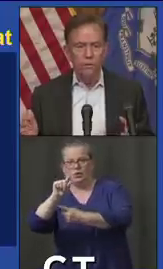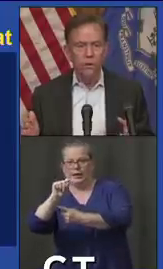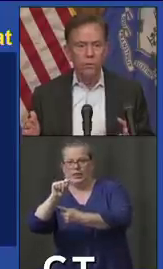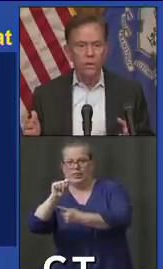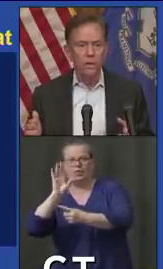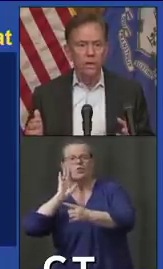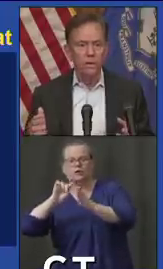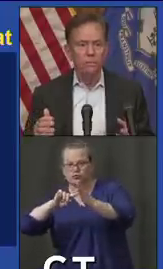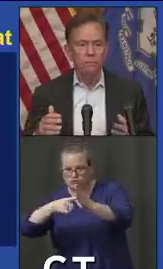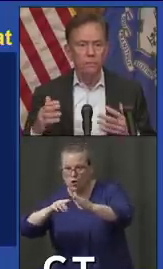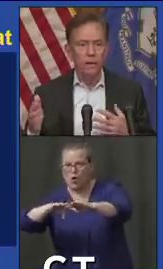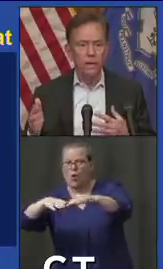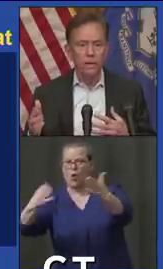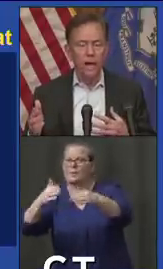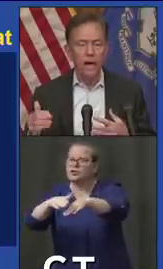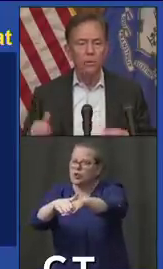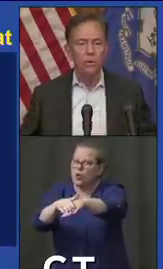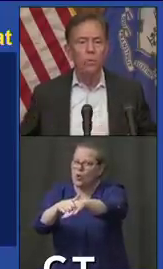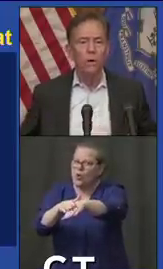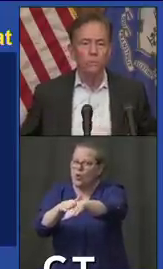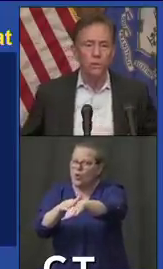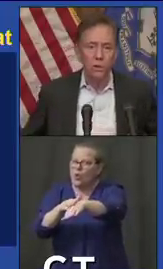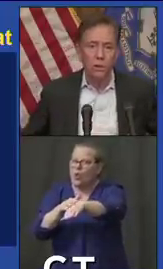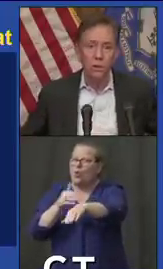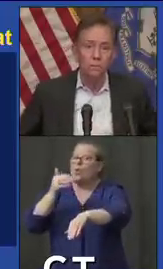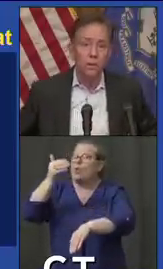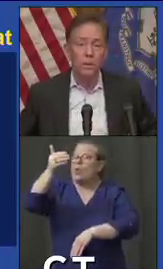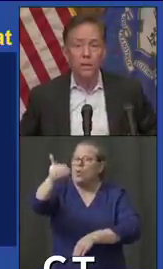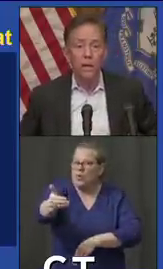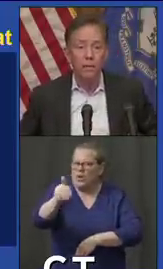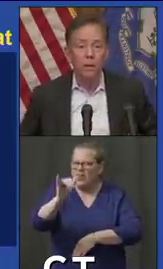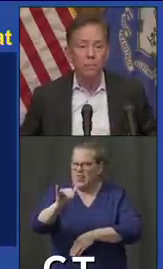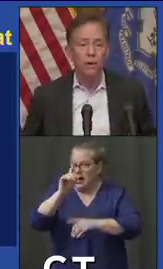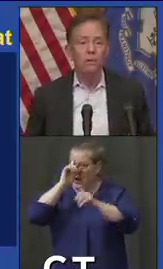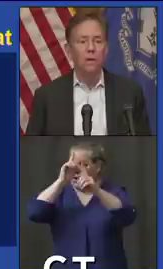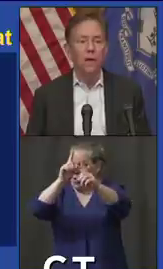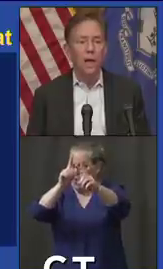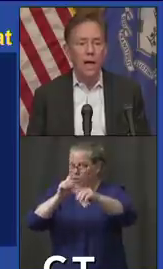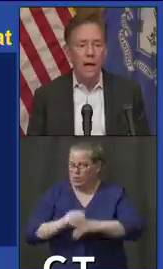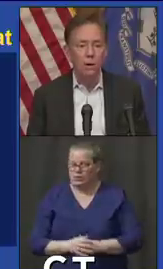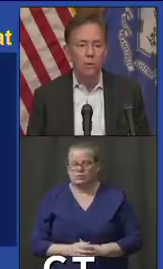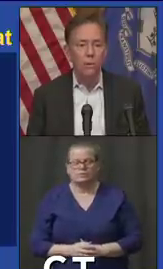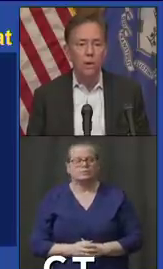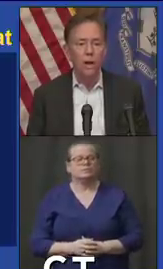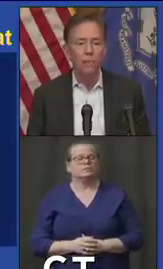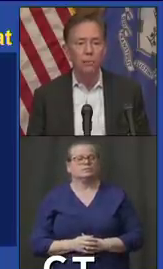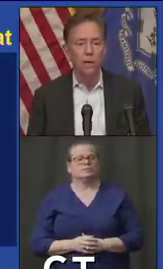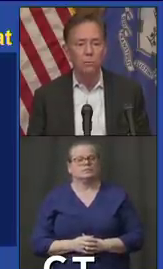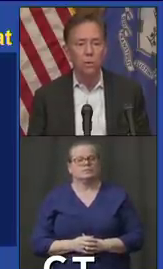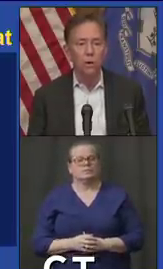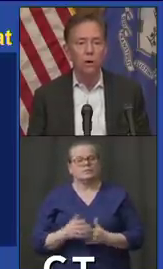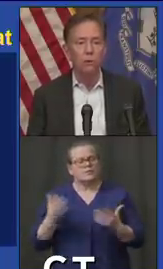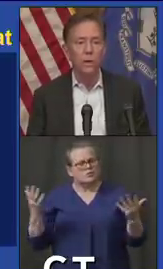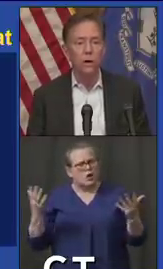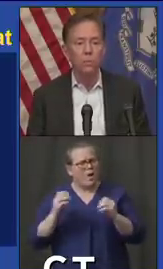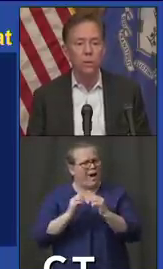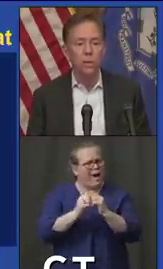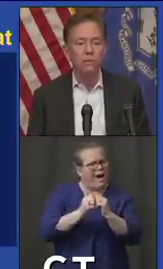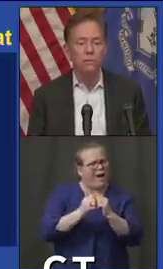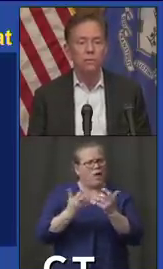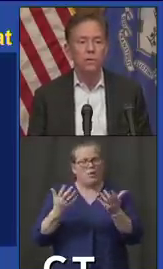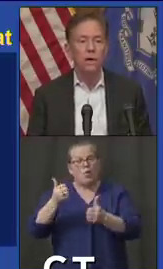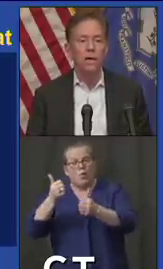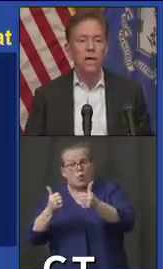So very quickly here, the how and the what, which our committee came up with, how we will operate, what are our